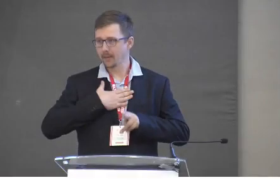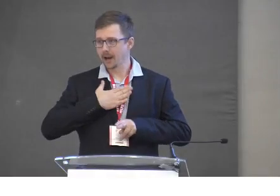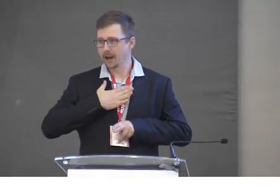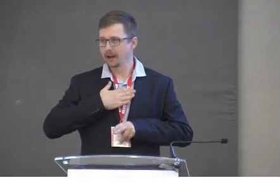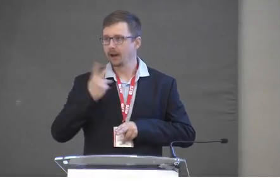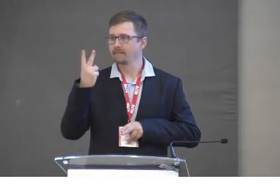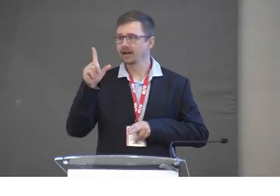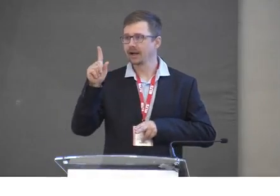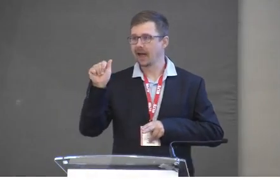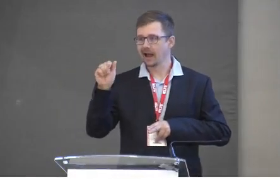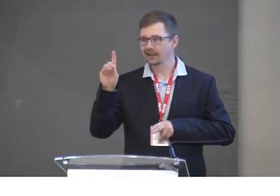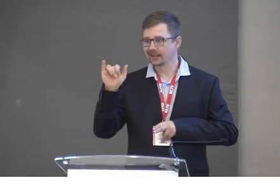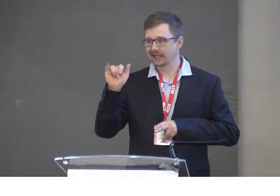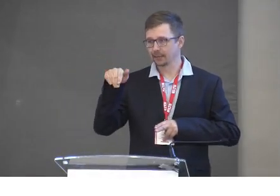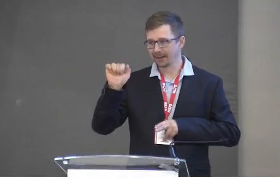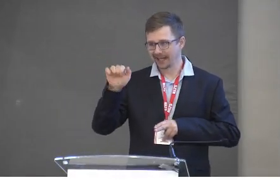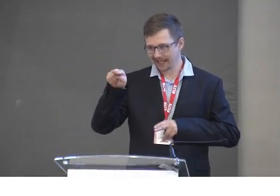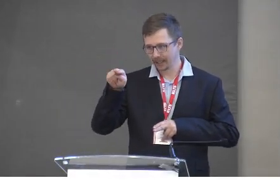Good morning.